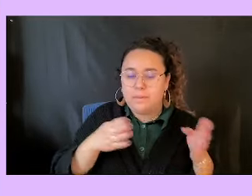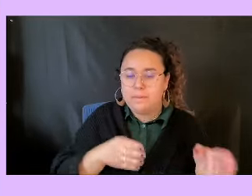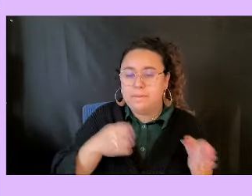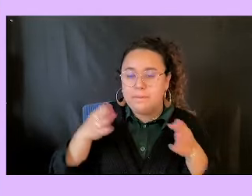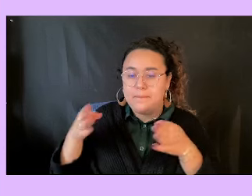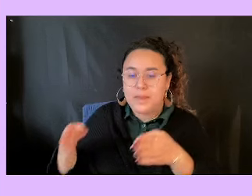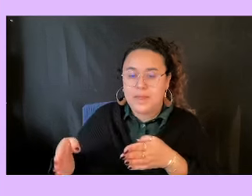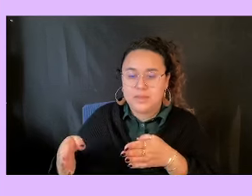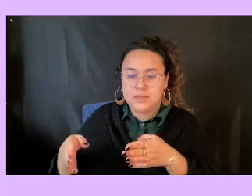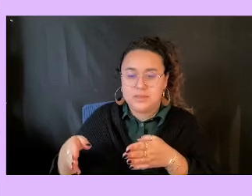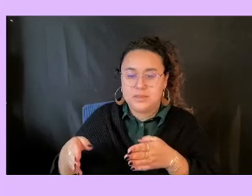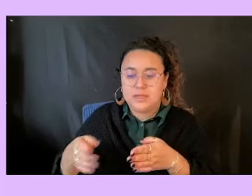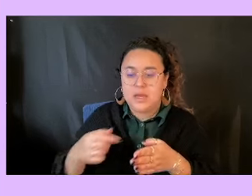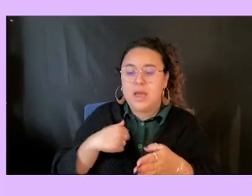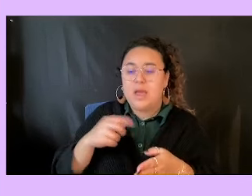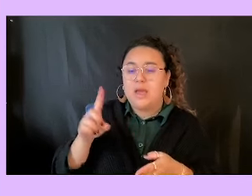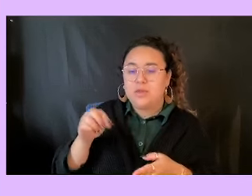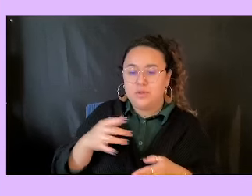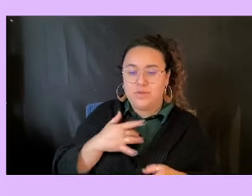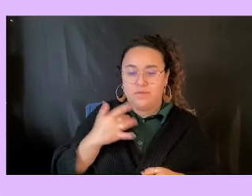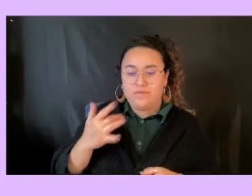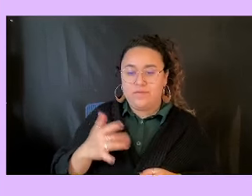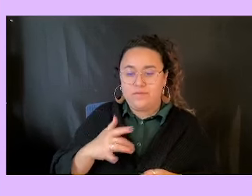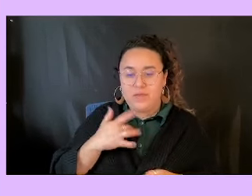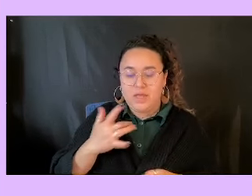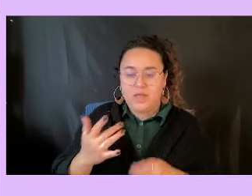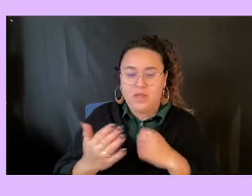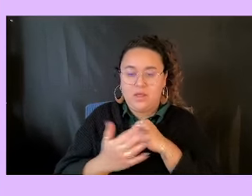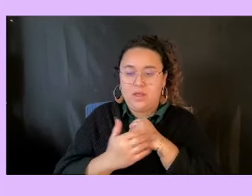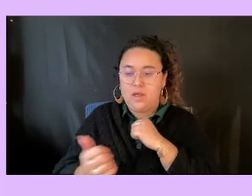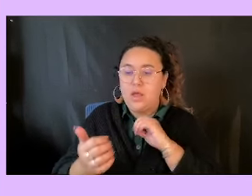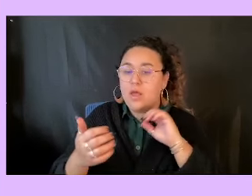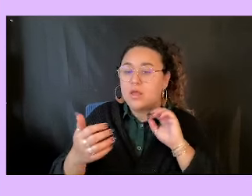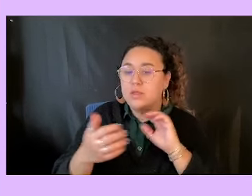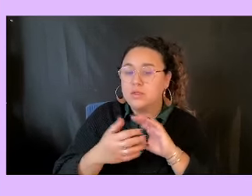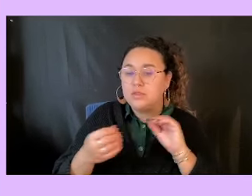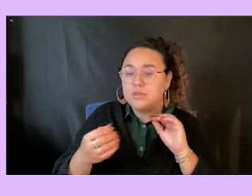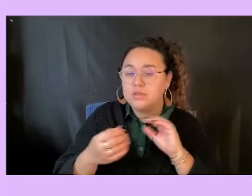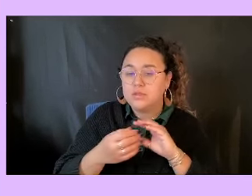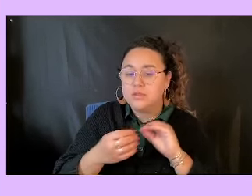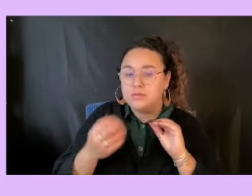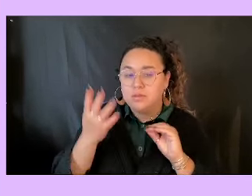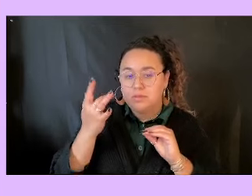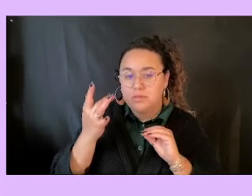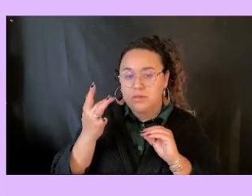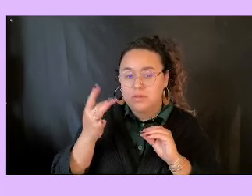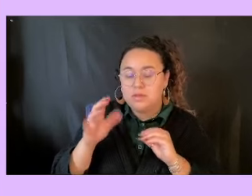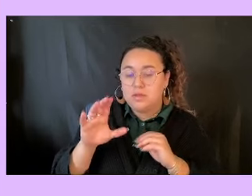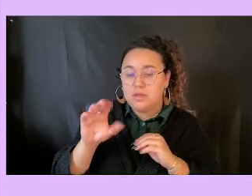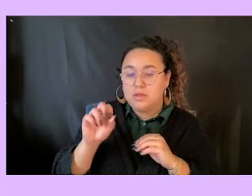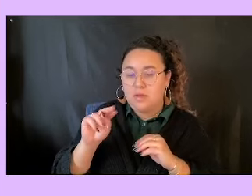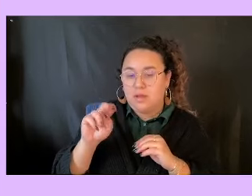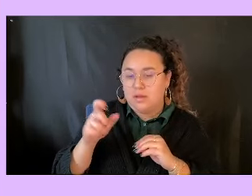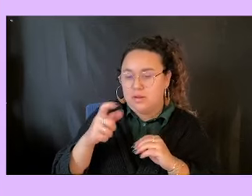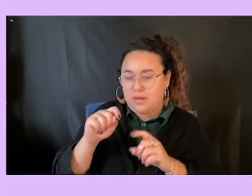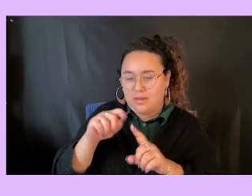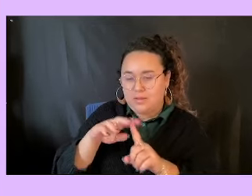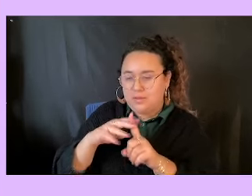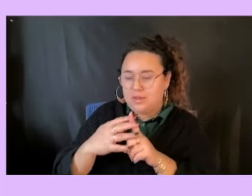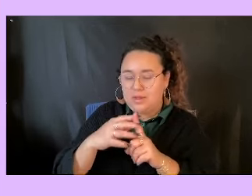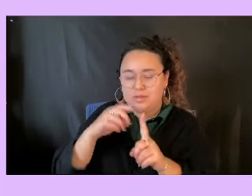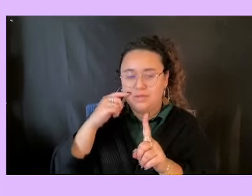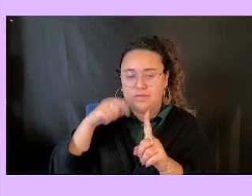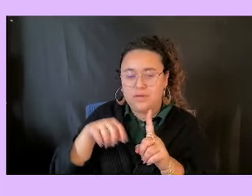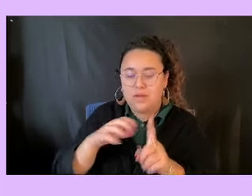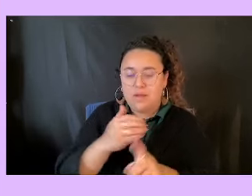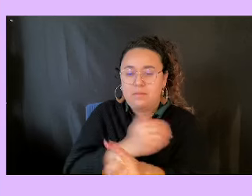I think I feel compelled to speak because I do feel like, for context, Pow Art Center it's